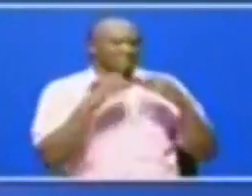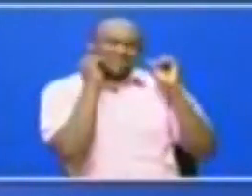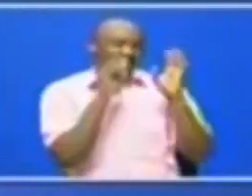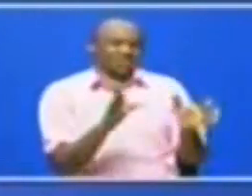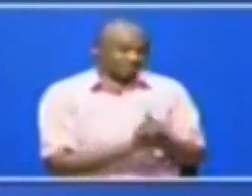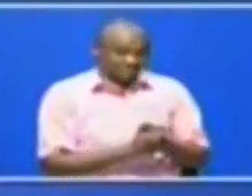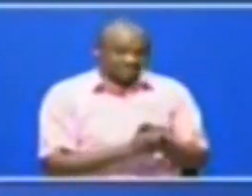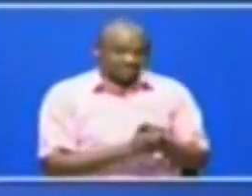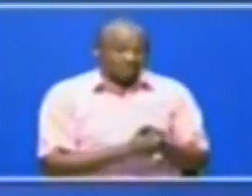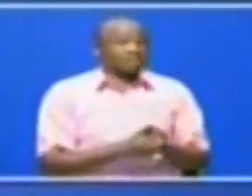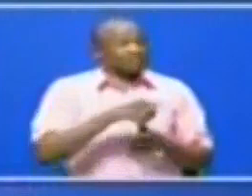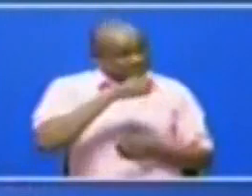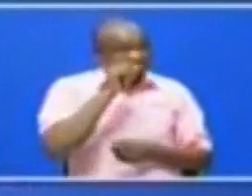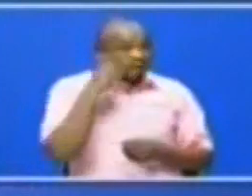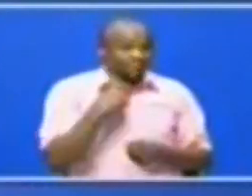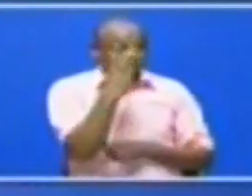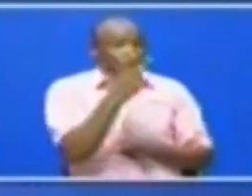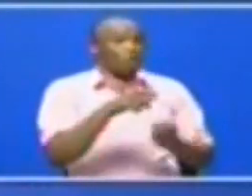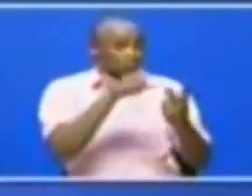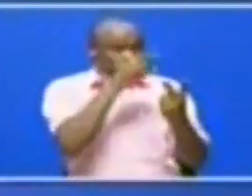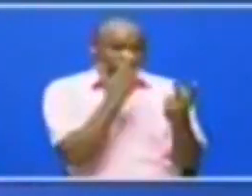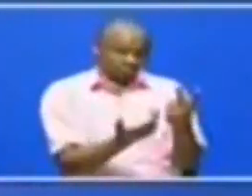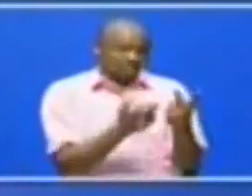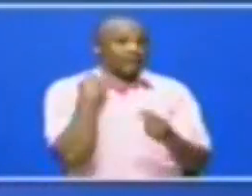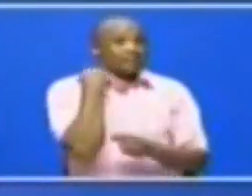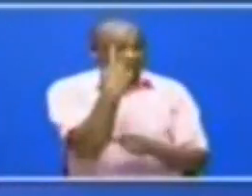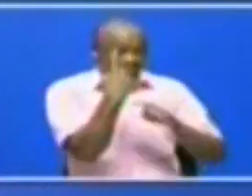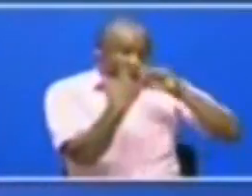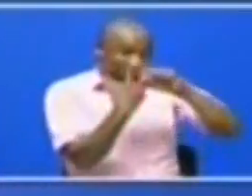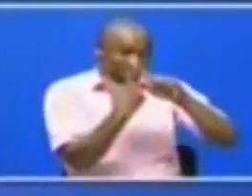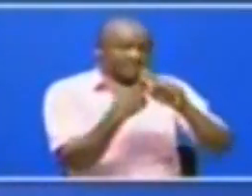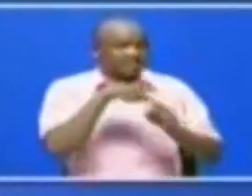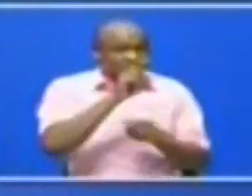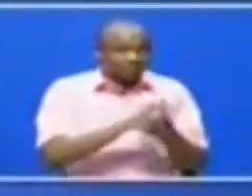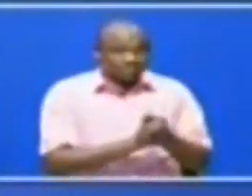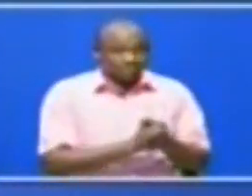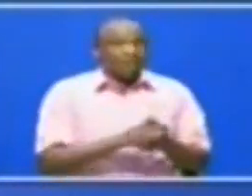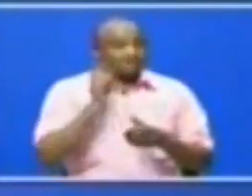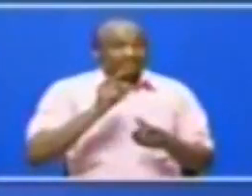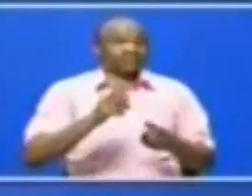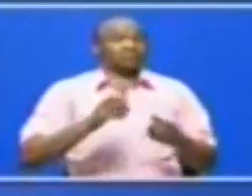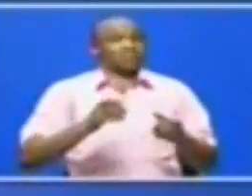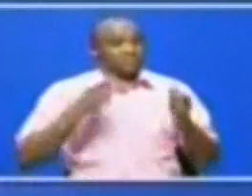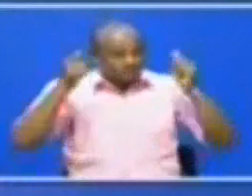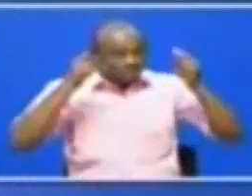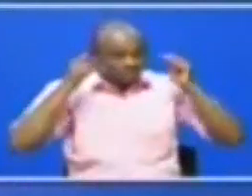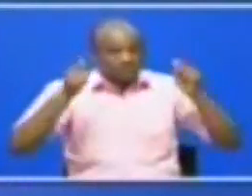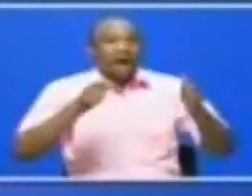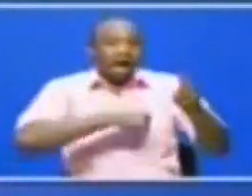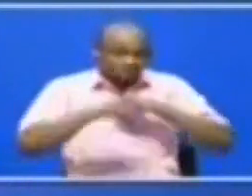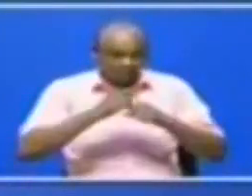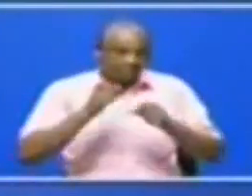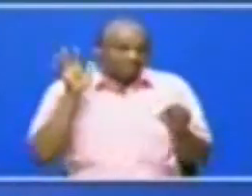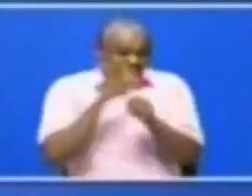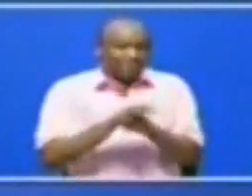Constitution. Mm-hmm. They have two options, basically. Number one is to go the mass action route. Now, the problem with the mass action